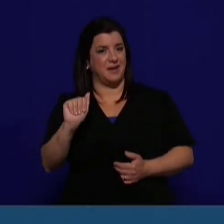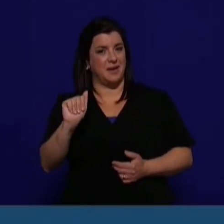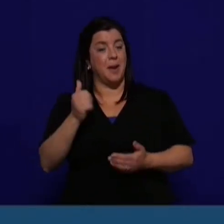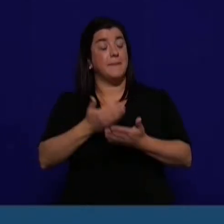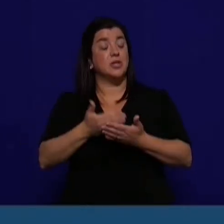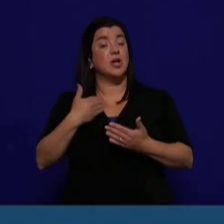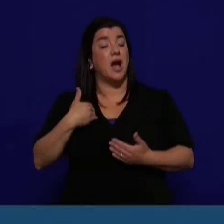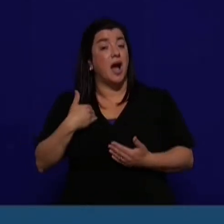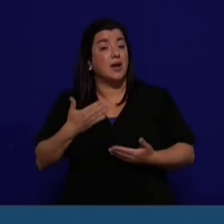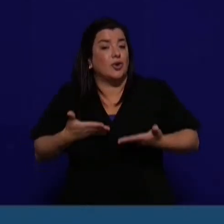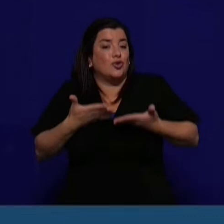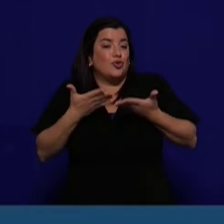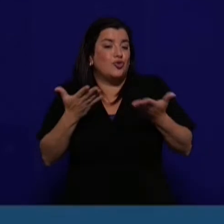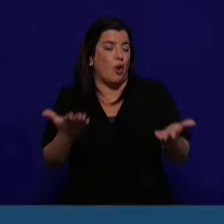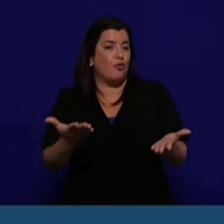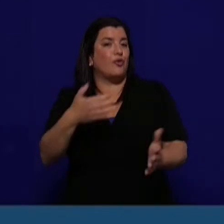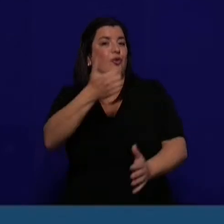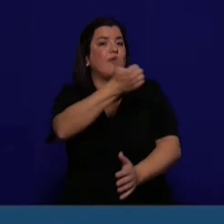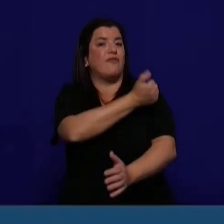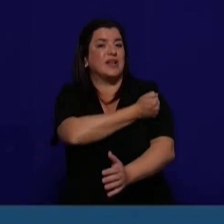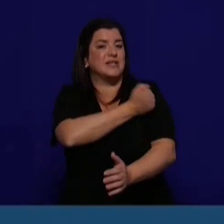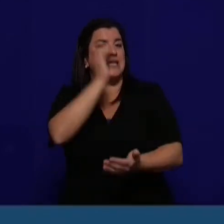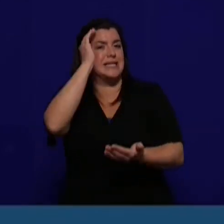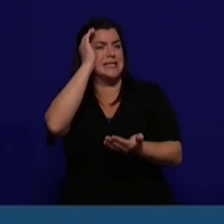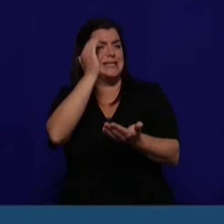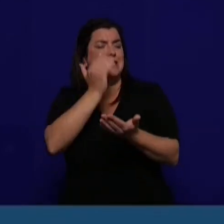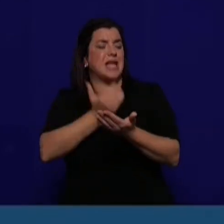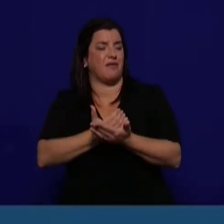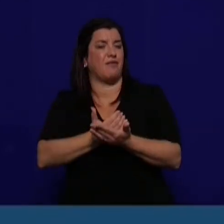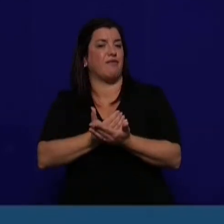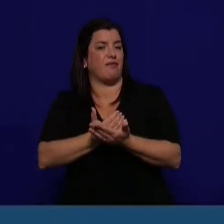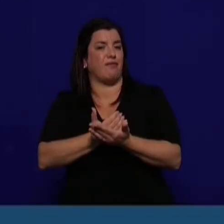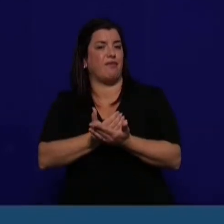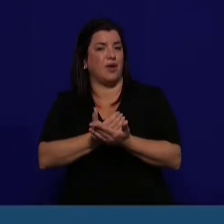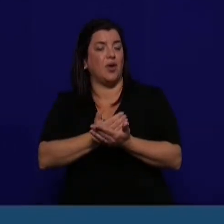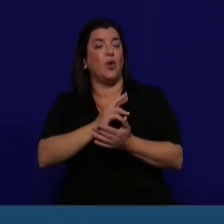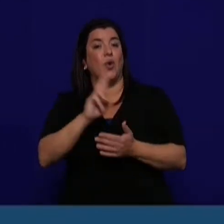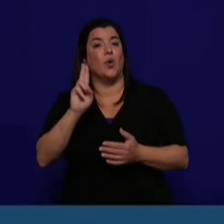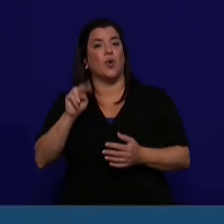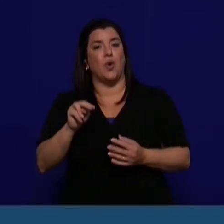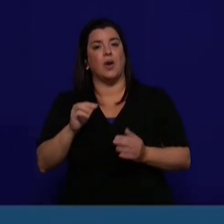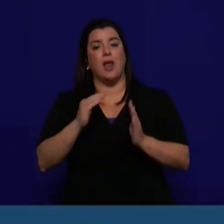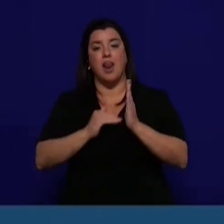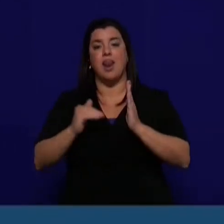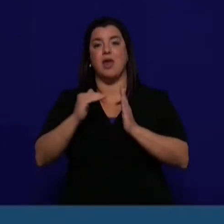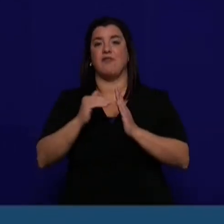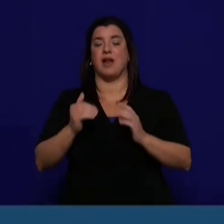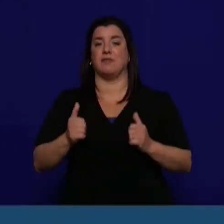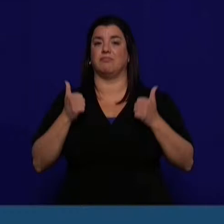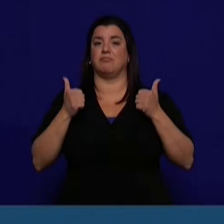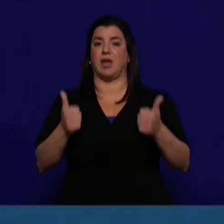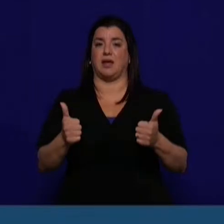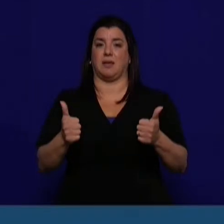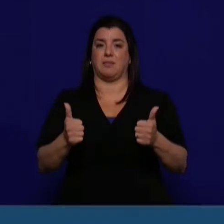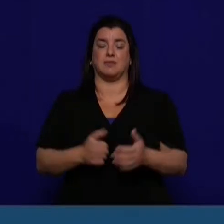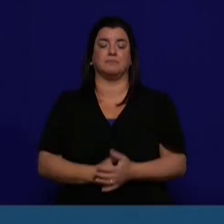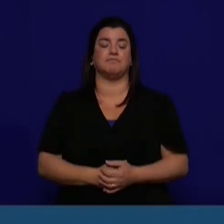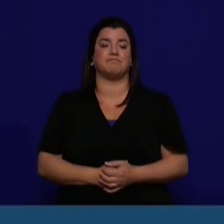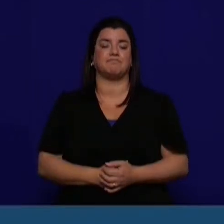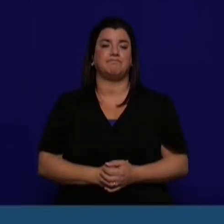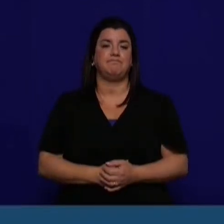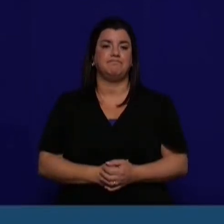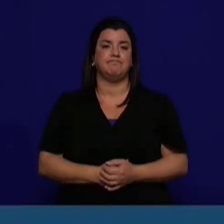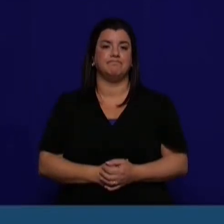qegħdin nofrukom dak it-tilqim li huwa safe huwa effettiv u anke huwa ta' kwalità tajba. Sa dan it-tant anke kif